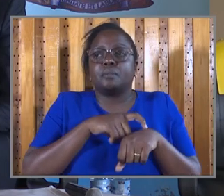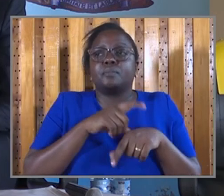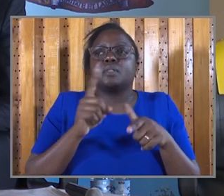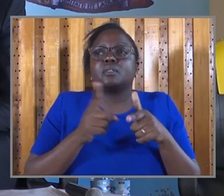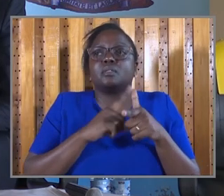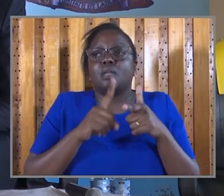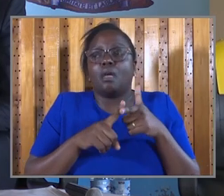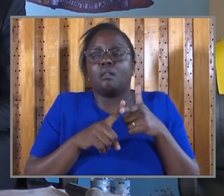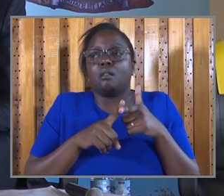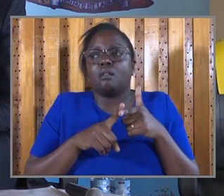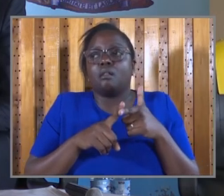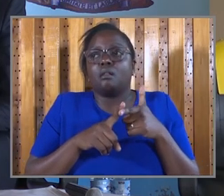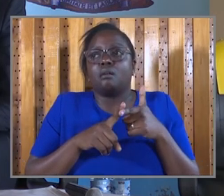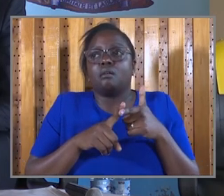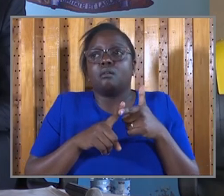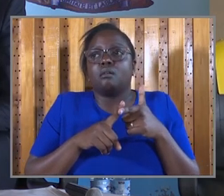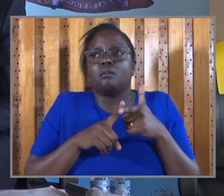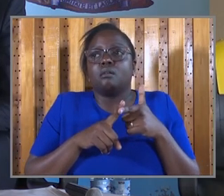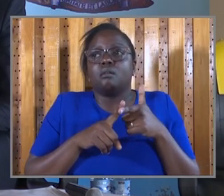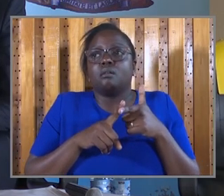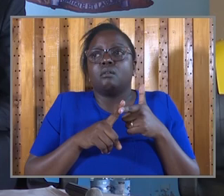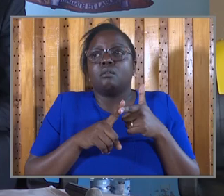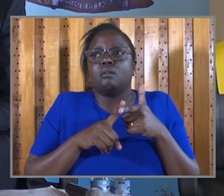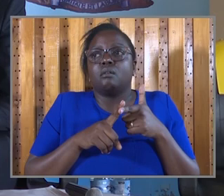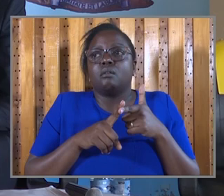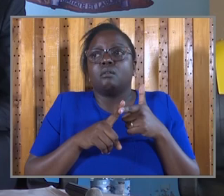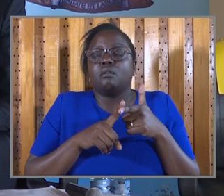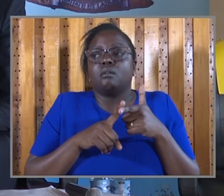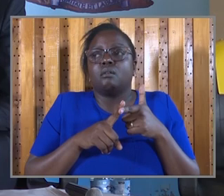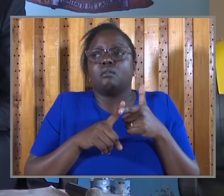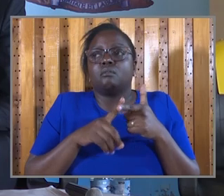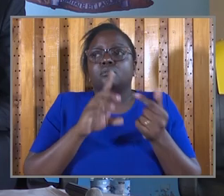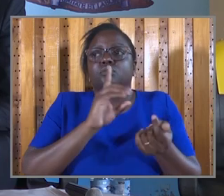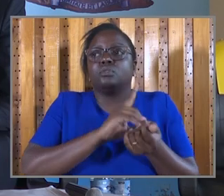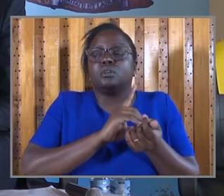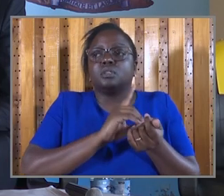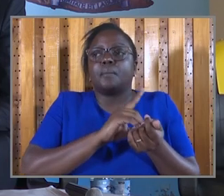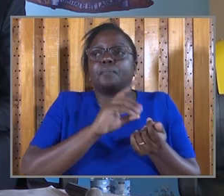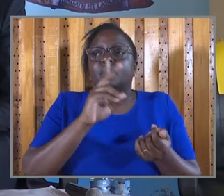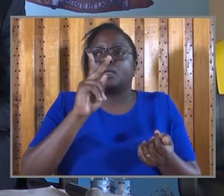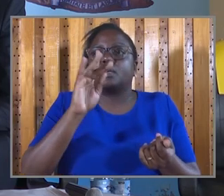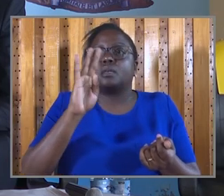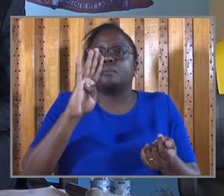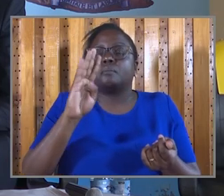And then, where is Stalin Kibet? Dr. Kibet, where are you?